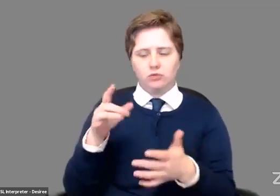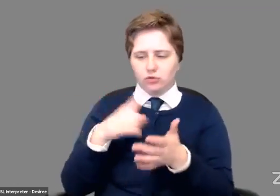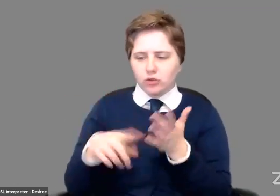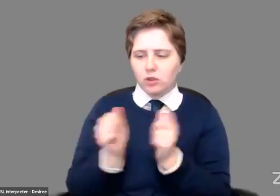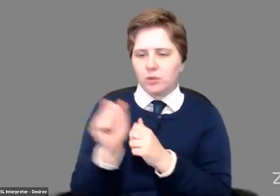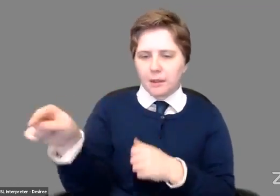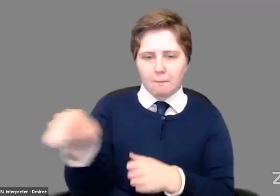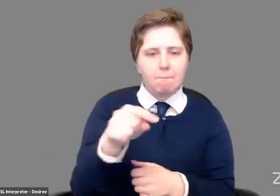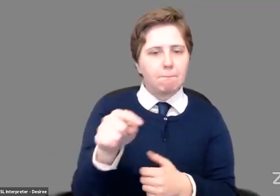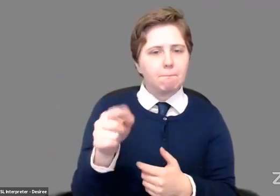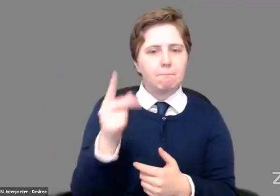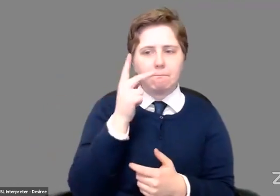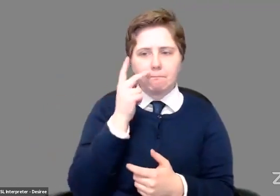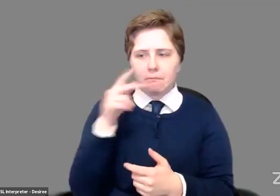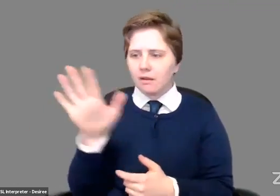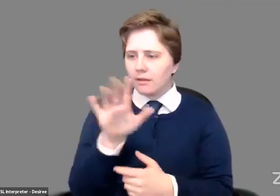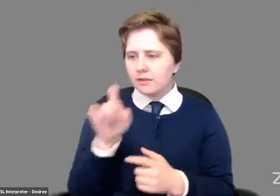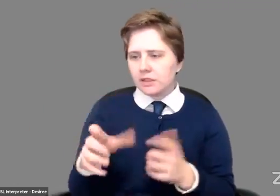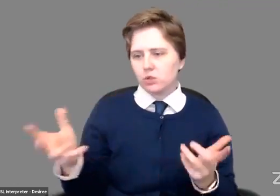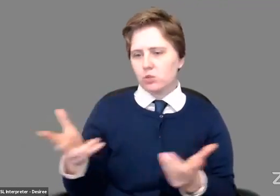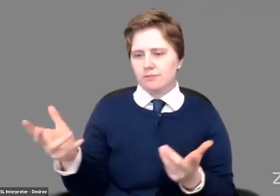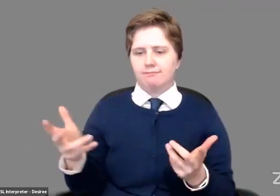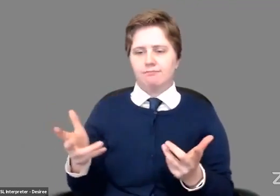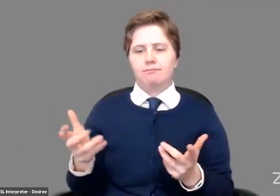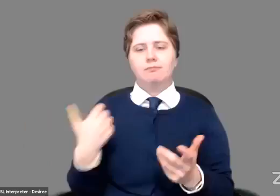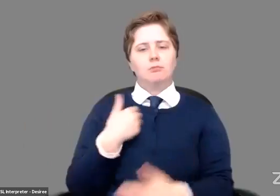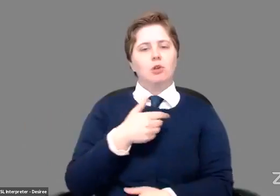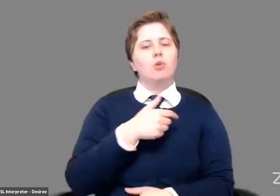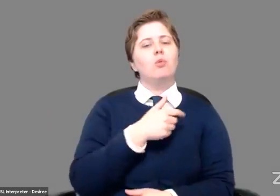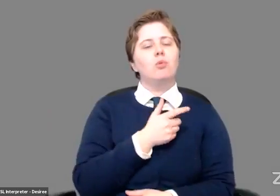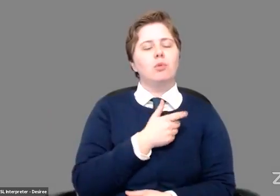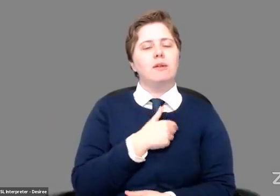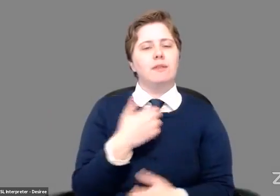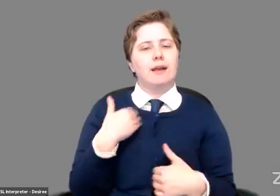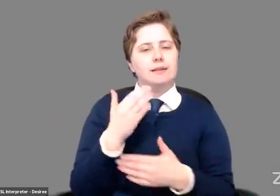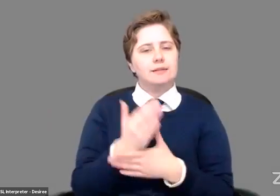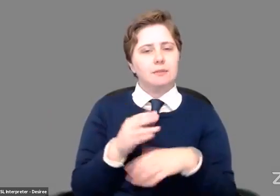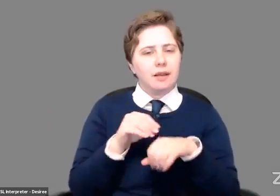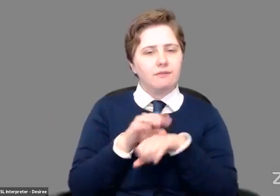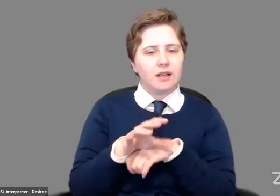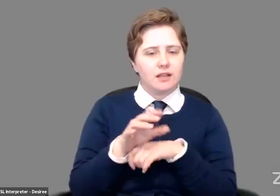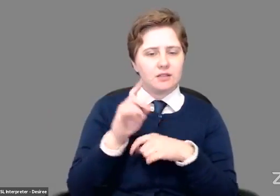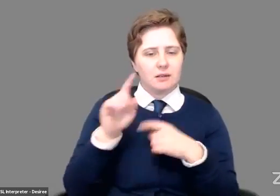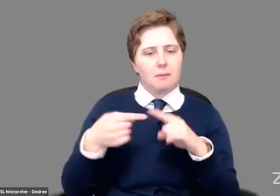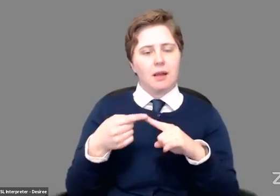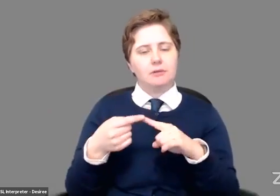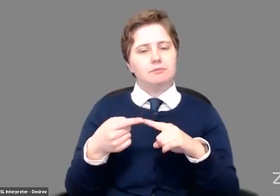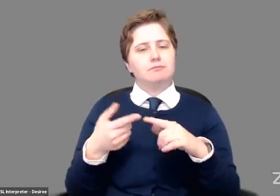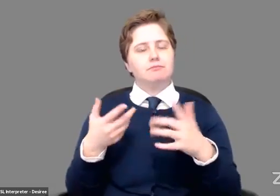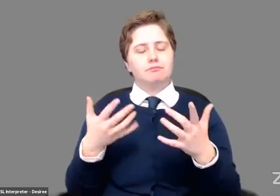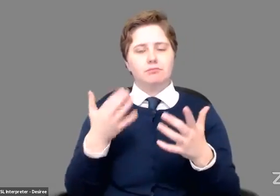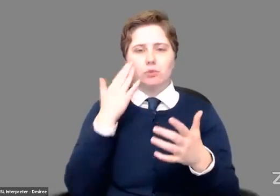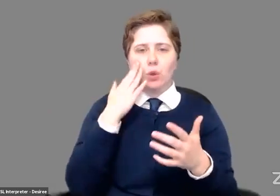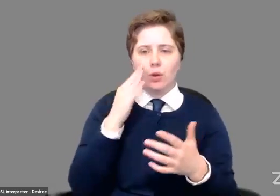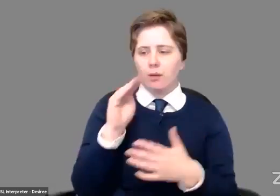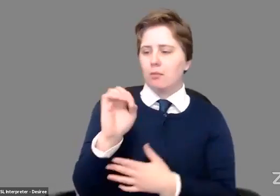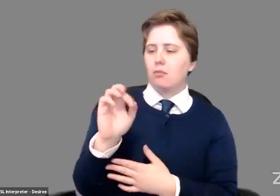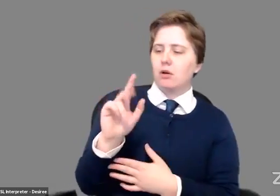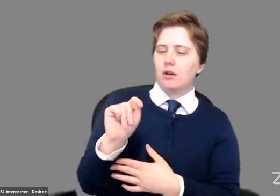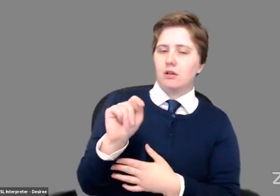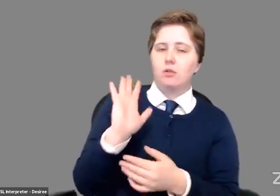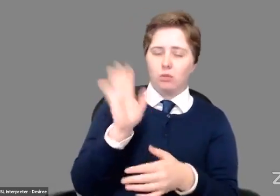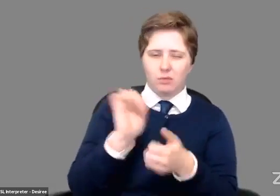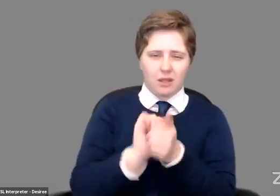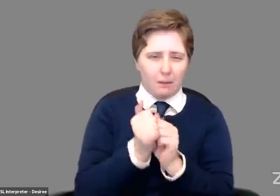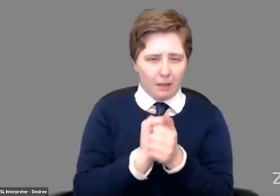with them to see what their needs are. We've been giving some advisement in terms of, the market is going to be very competitive,